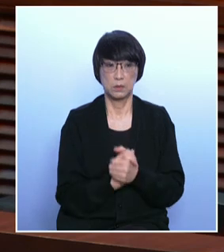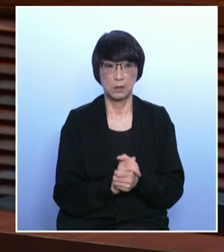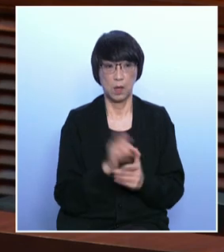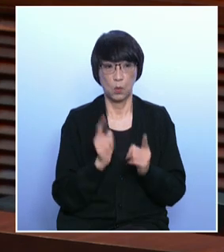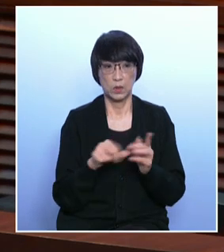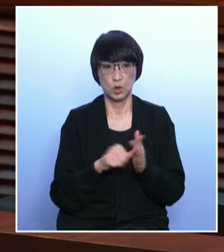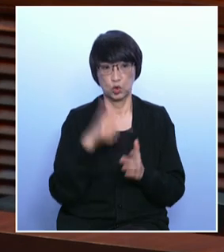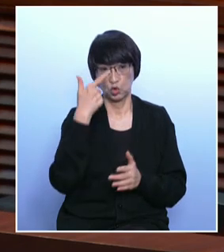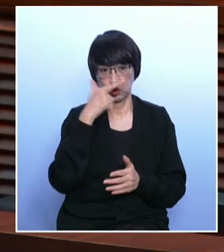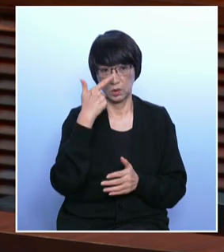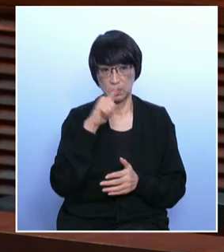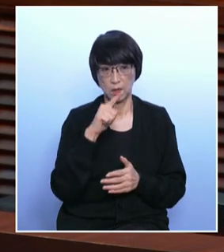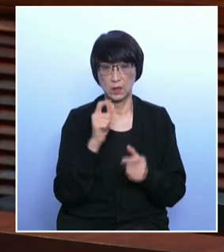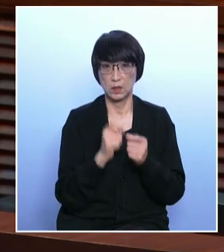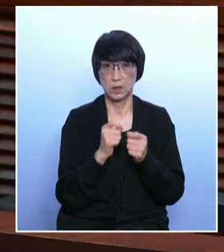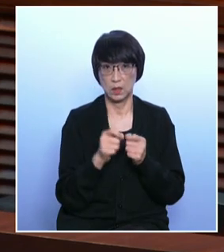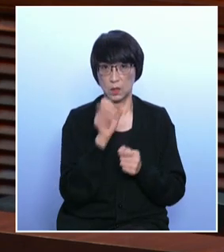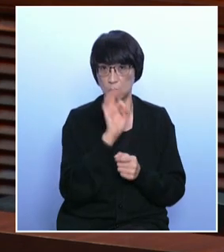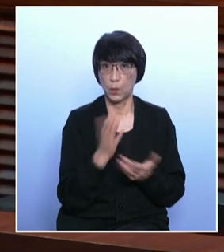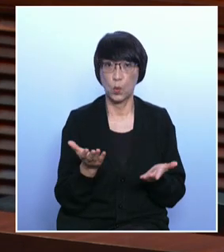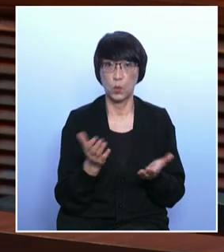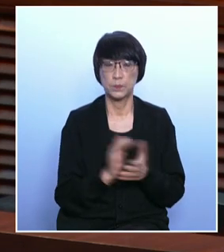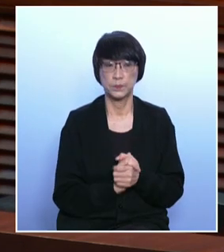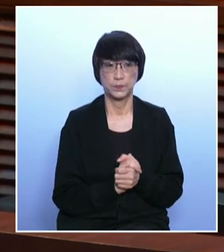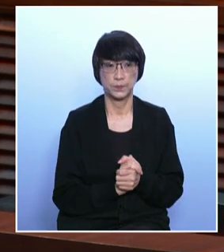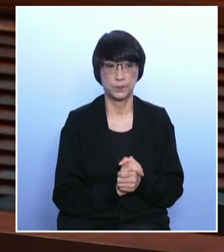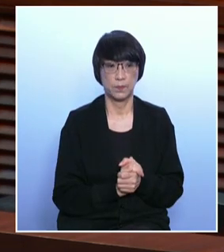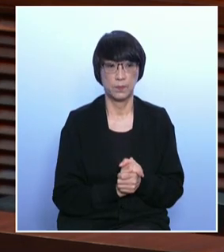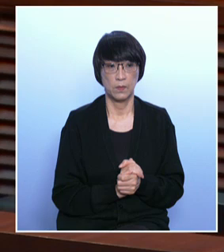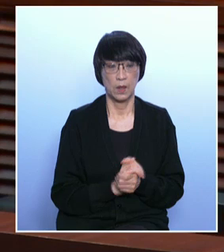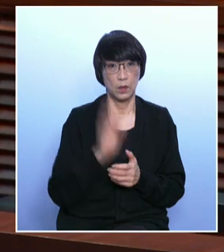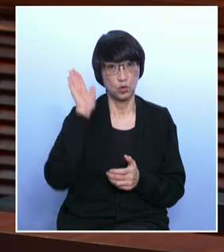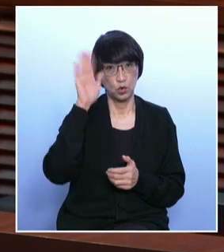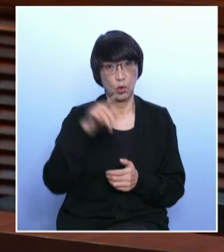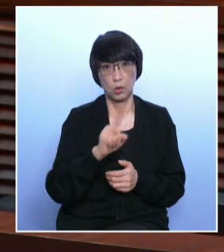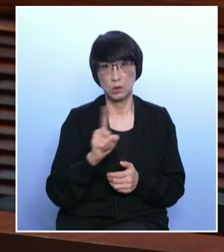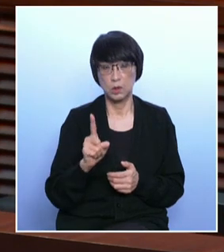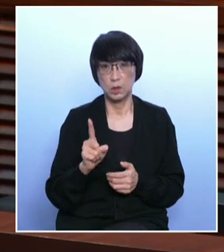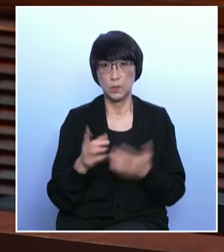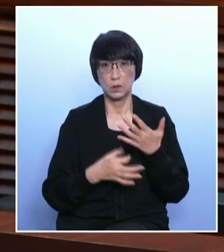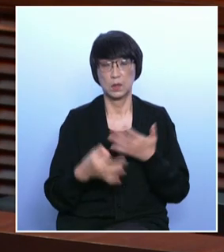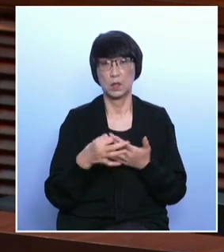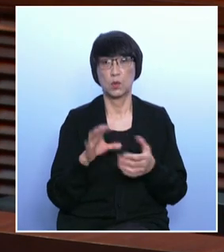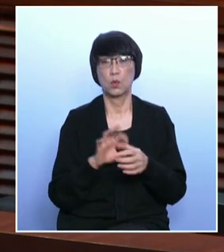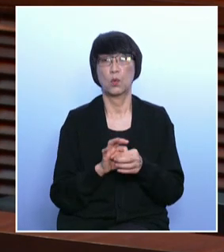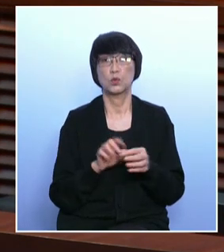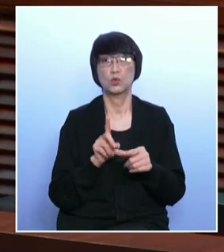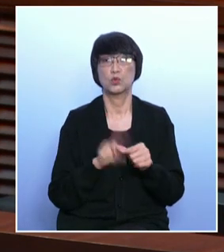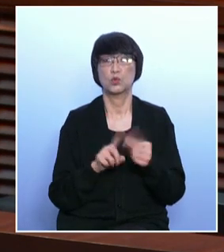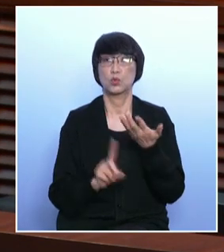When there are elements of food or vitamin, then these CMM will not be covered. Is there any further